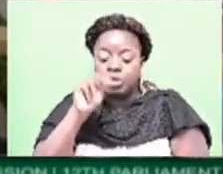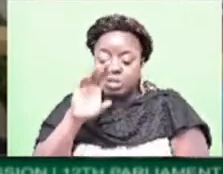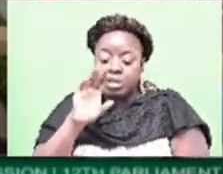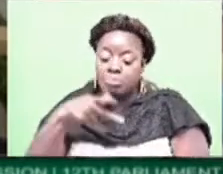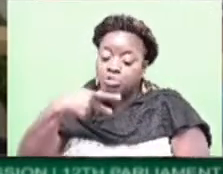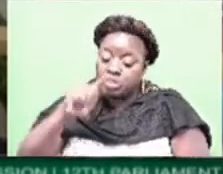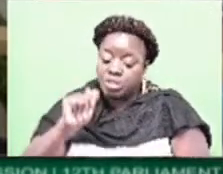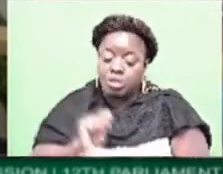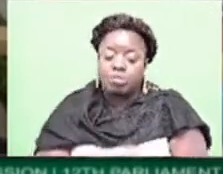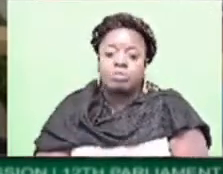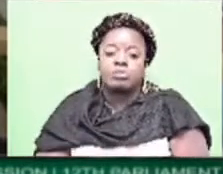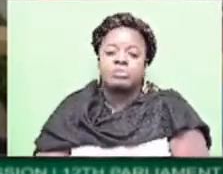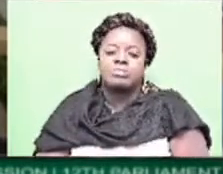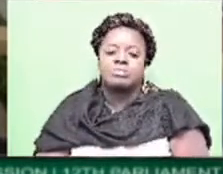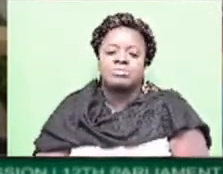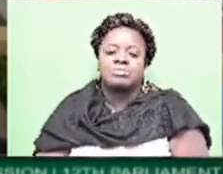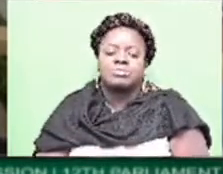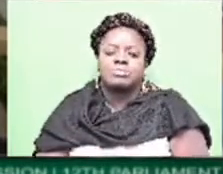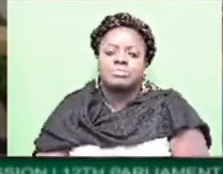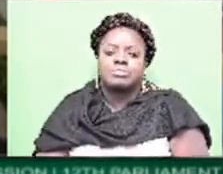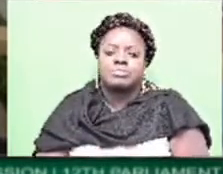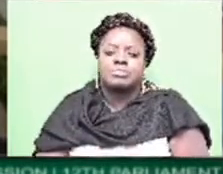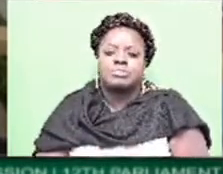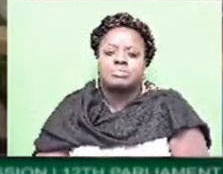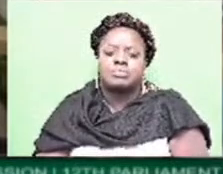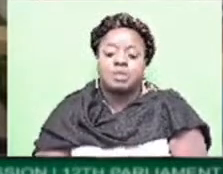Princestown. Madam Speaker, I would like to take the